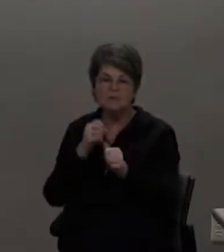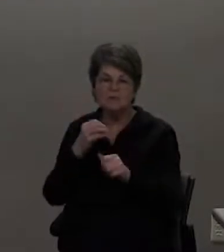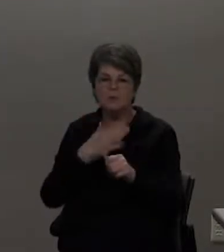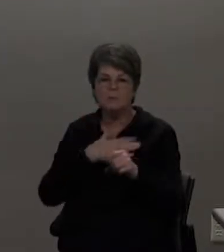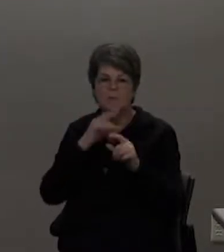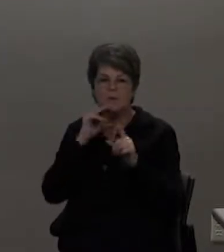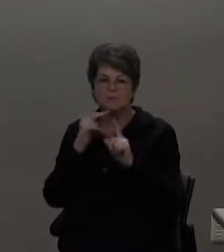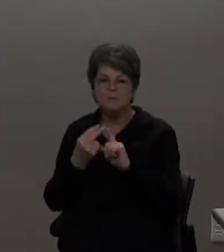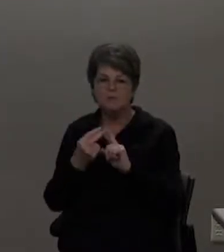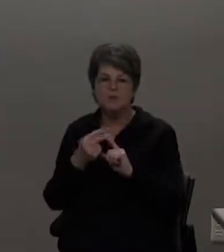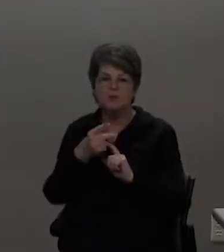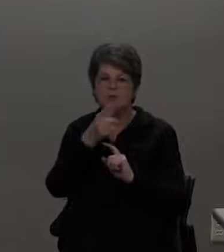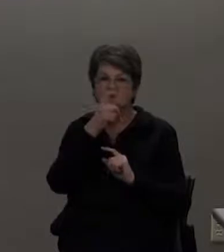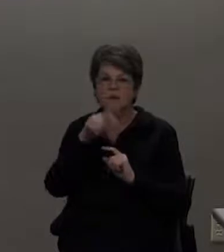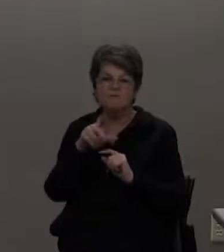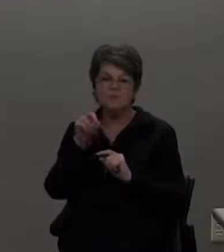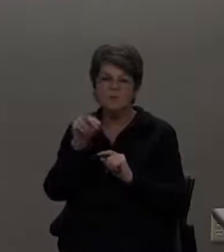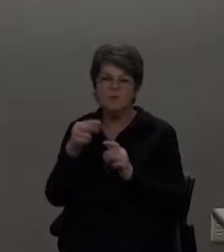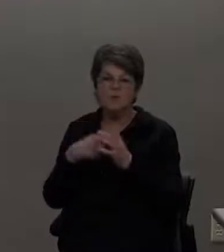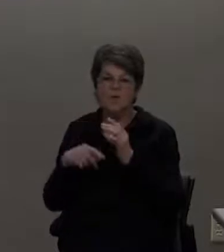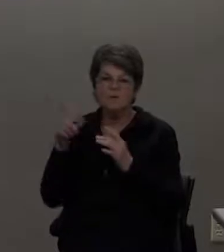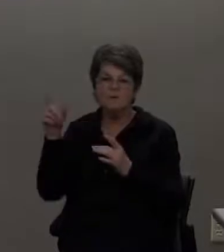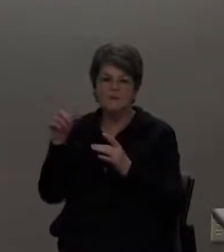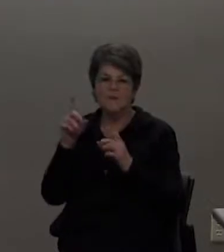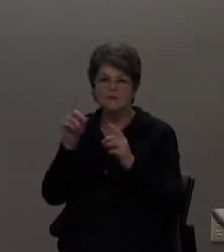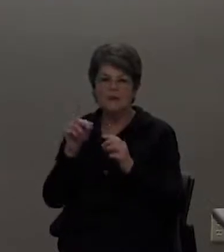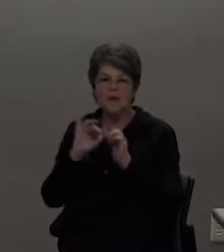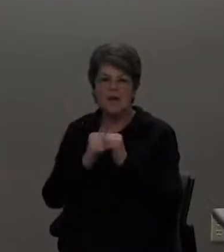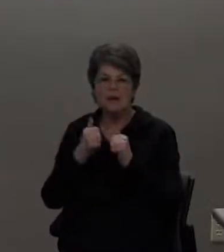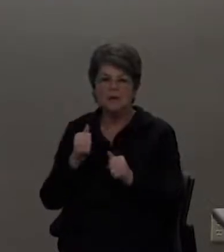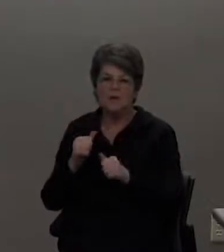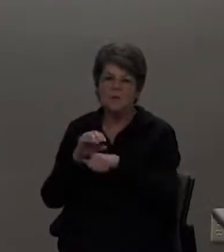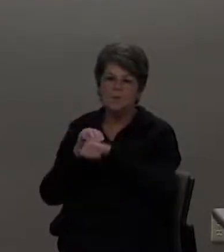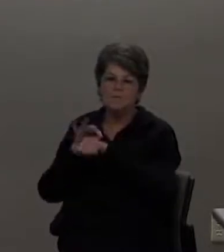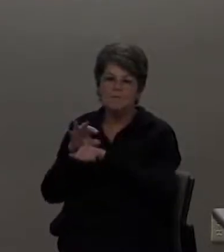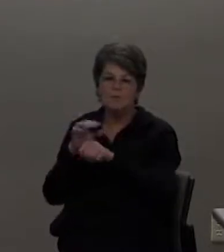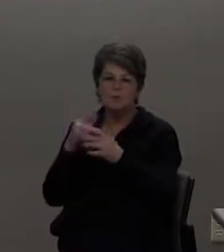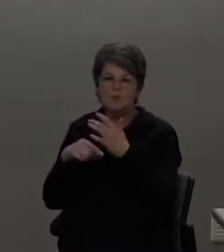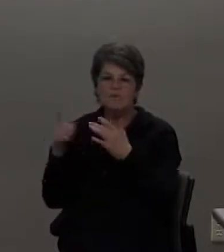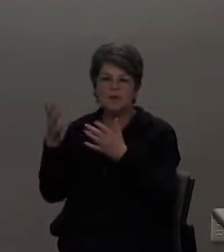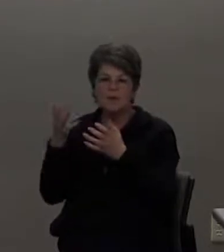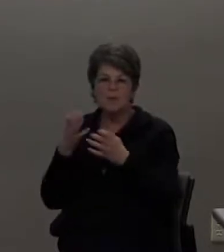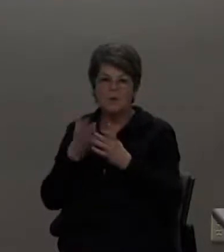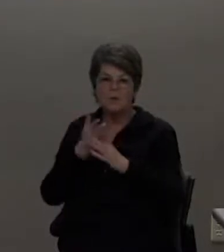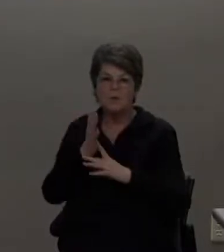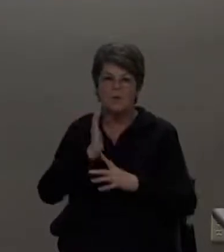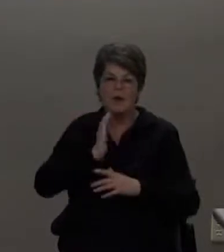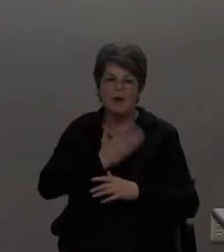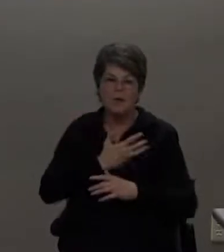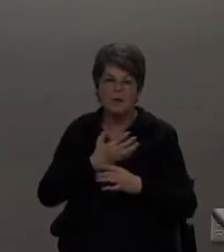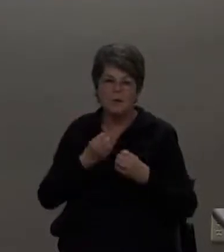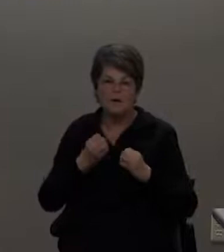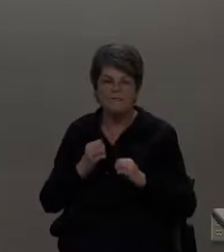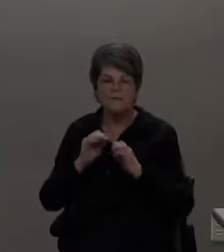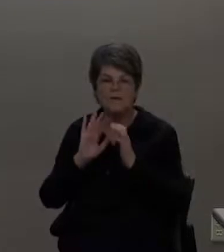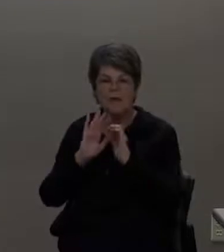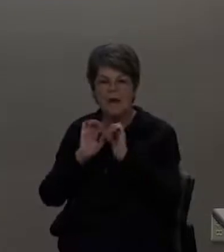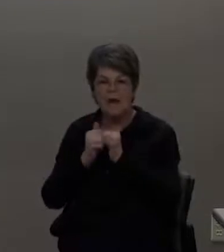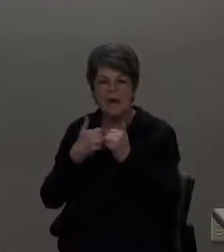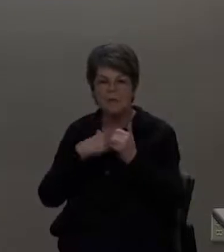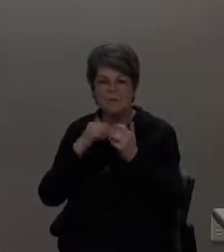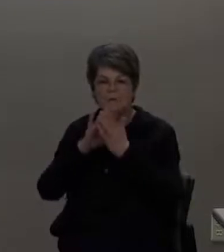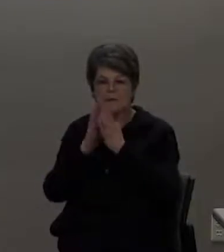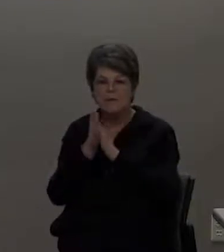is, you don't have to do what they want to do, because that's what they want to do. How can we influence what they want to do through our own efforts? So how do we become a